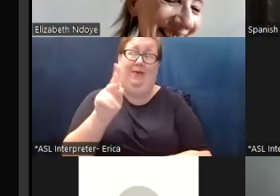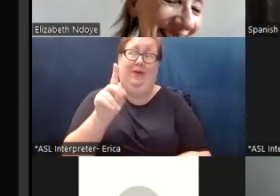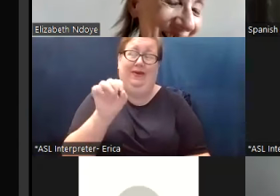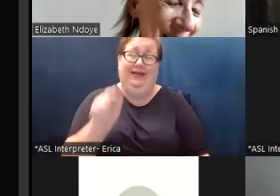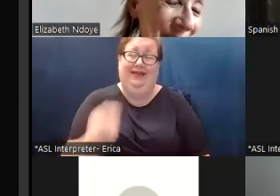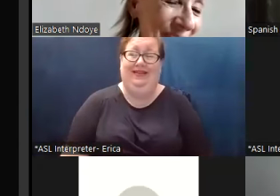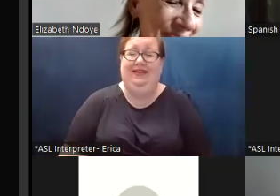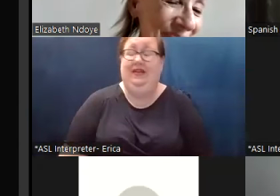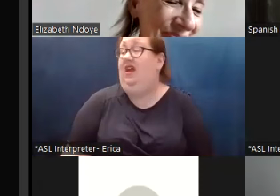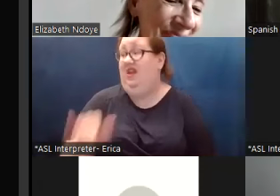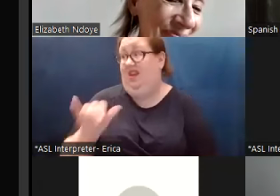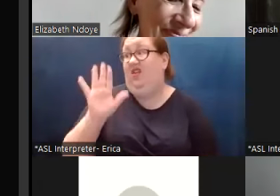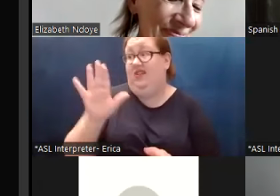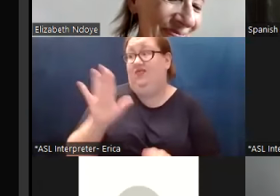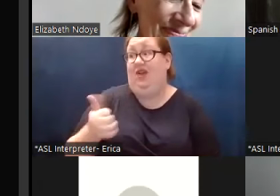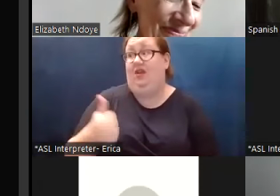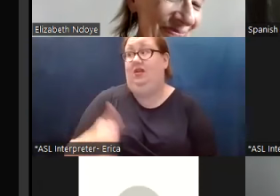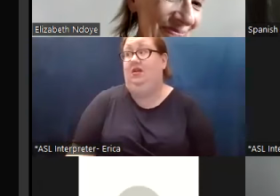No, that's great.